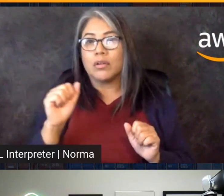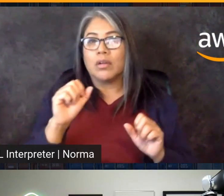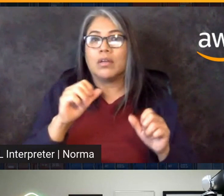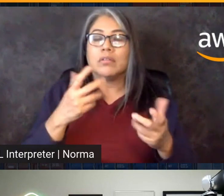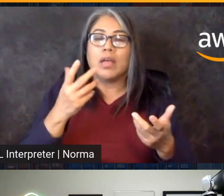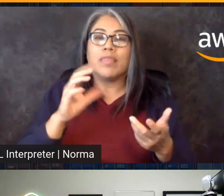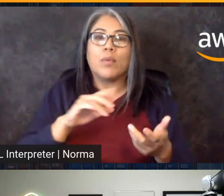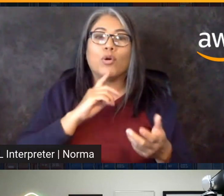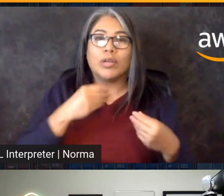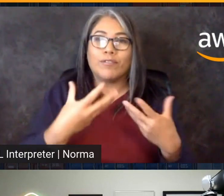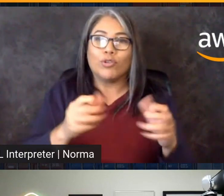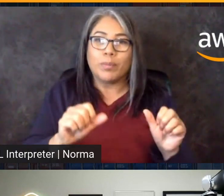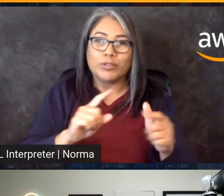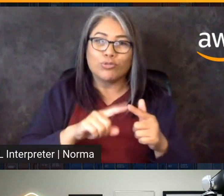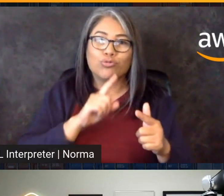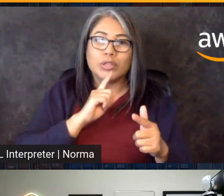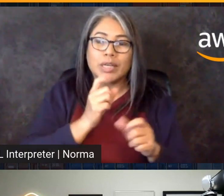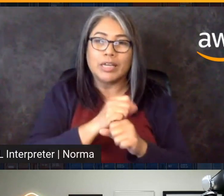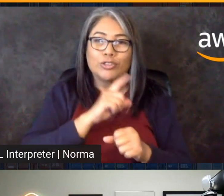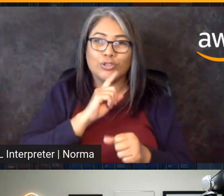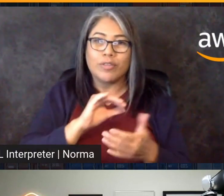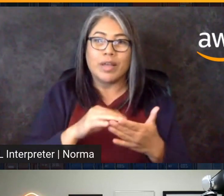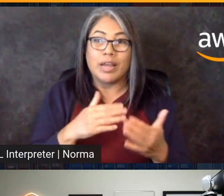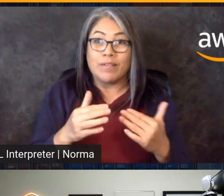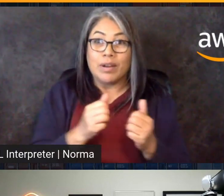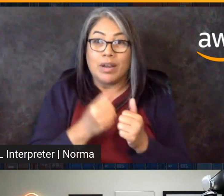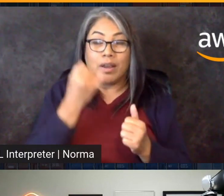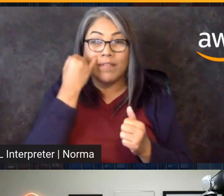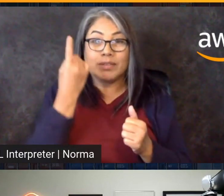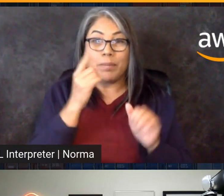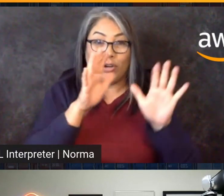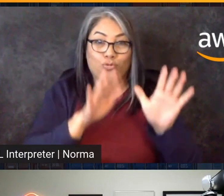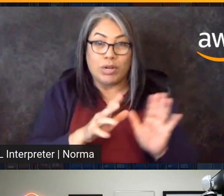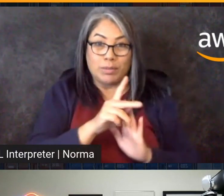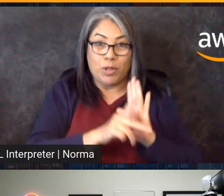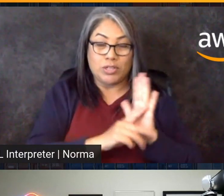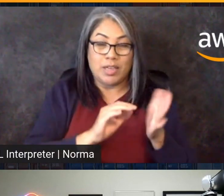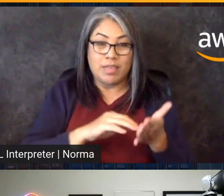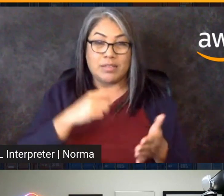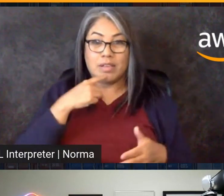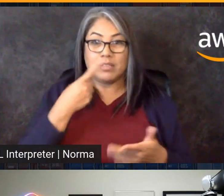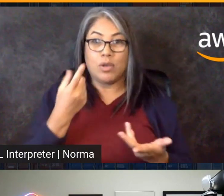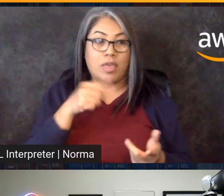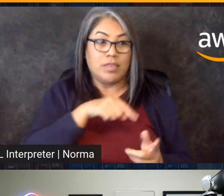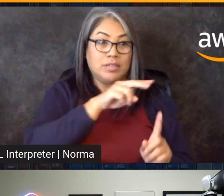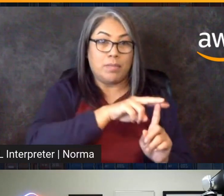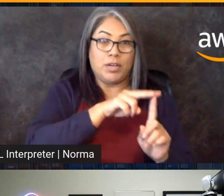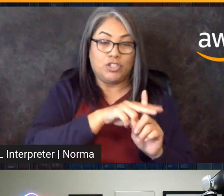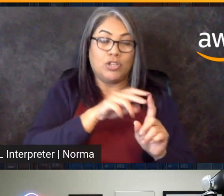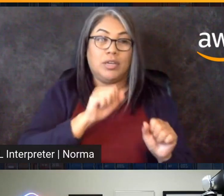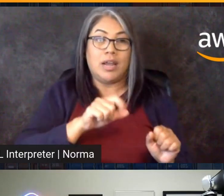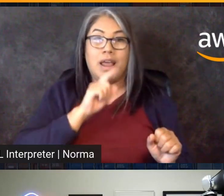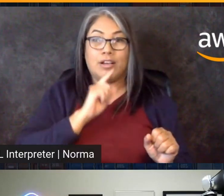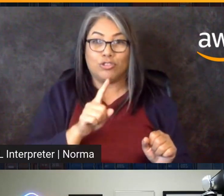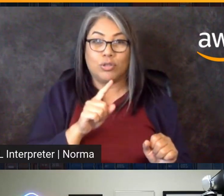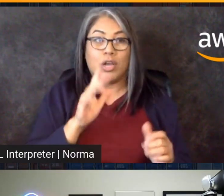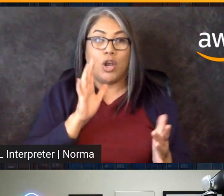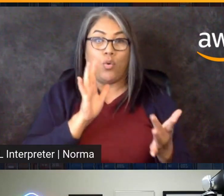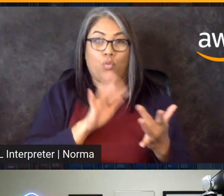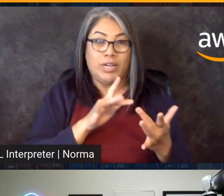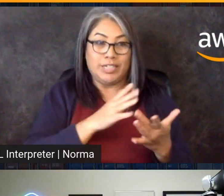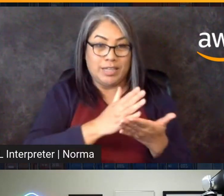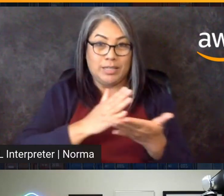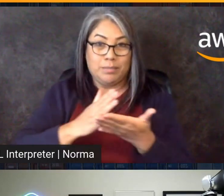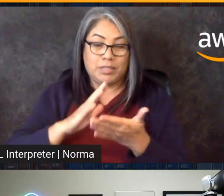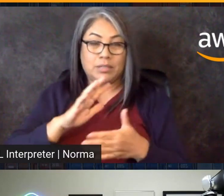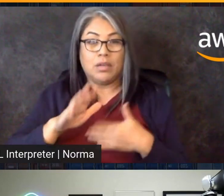like really ensure that even if somebody writes a policy that says, you know, this application can actually reach these pieces and they're all